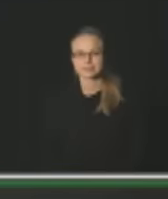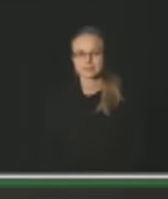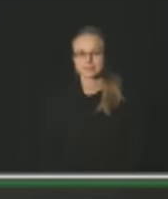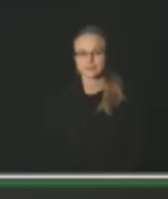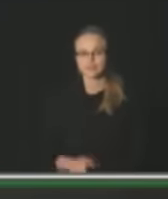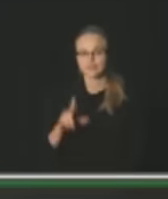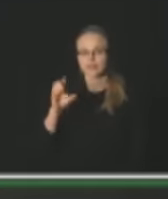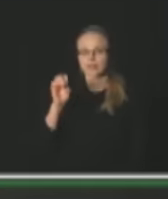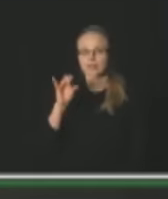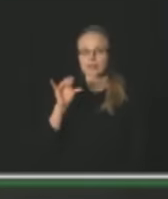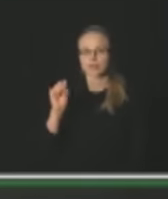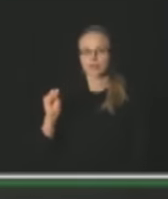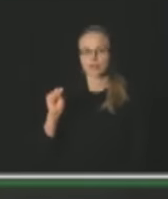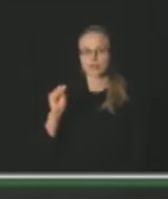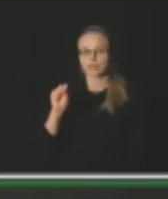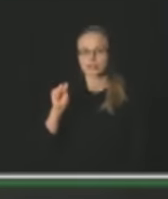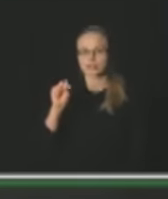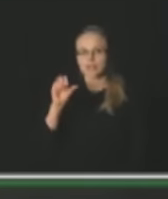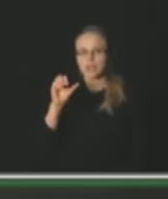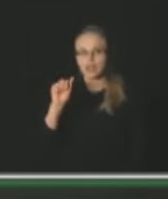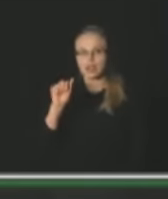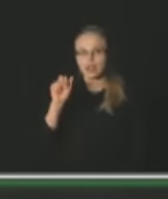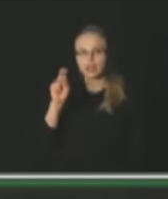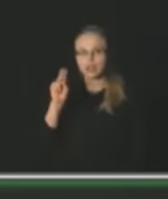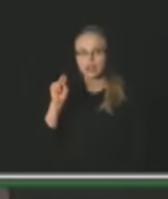Lois Ugochi Onuama.